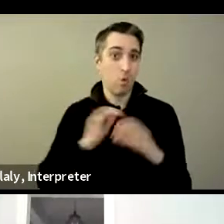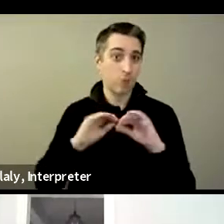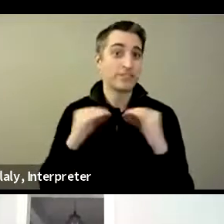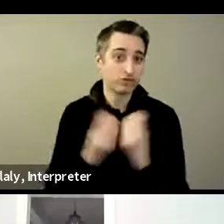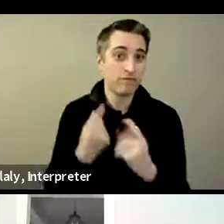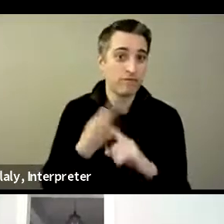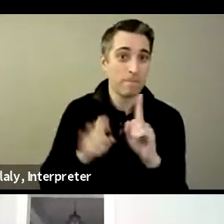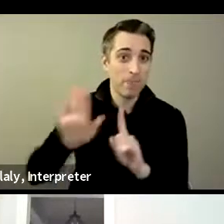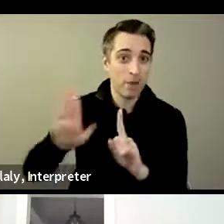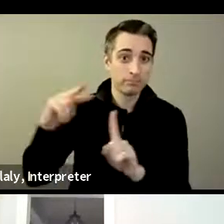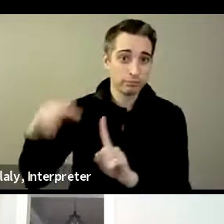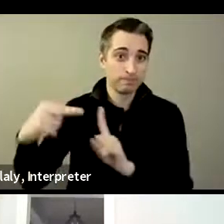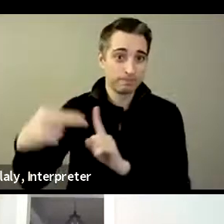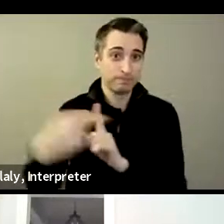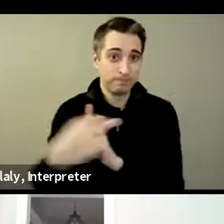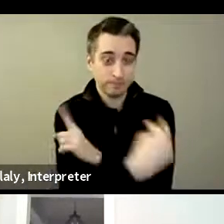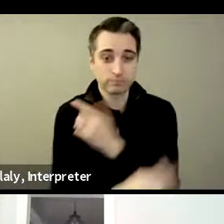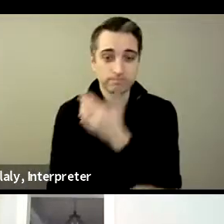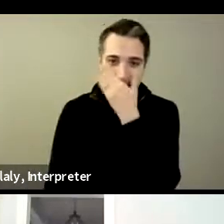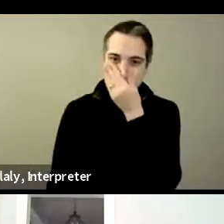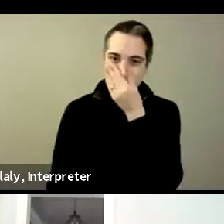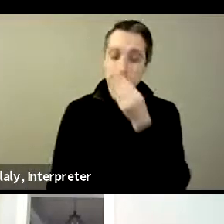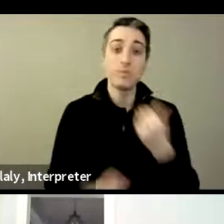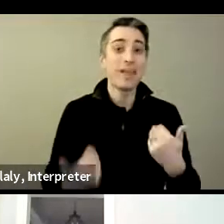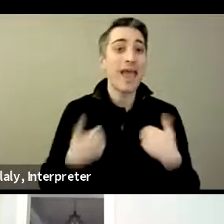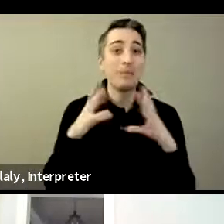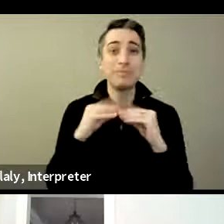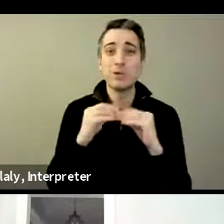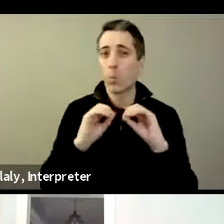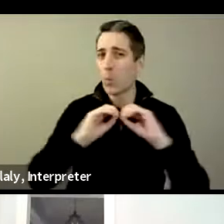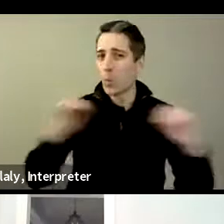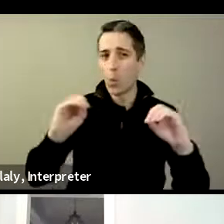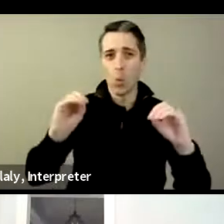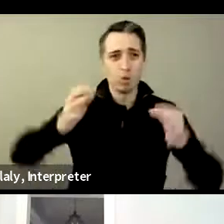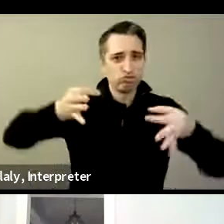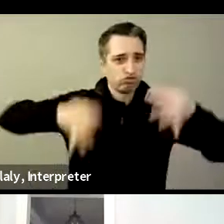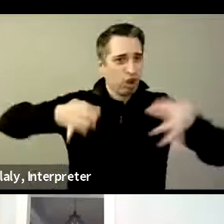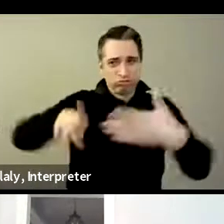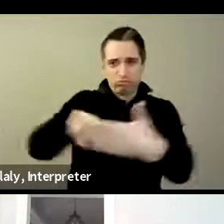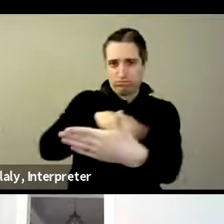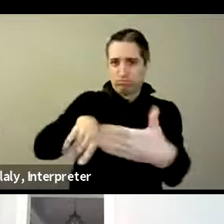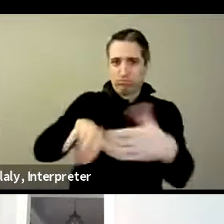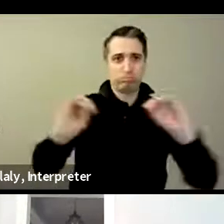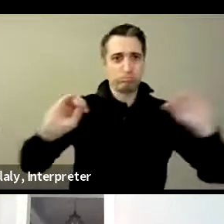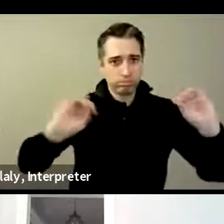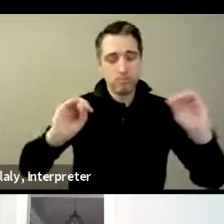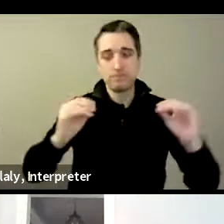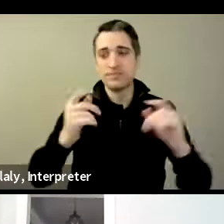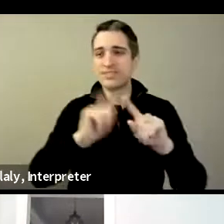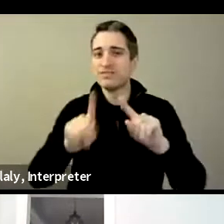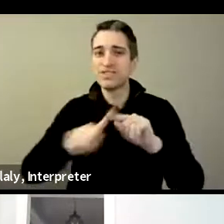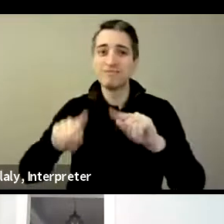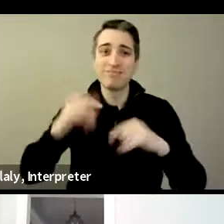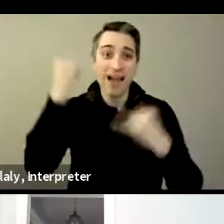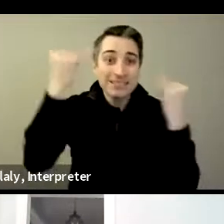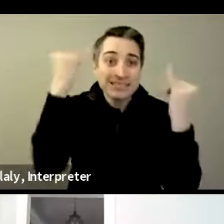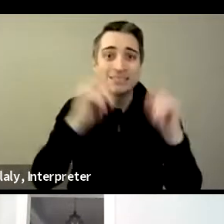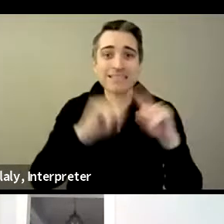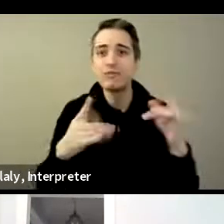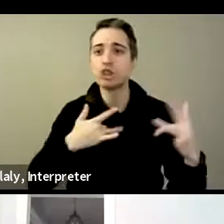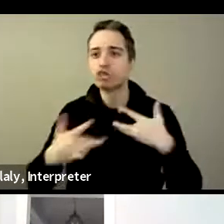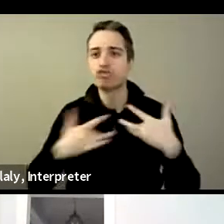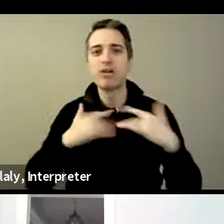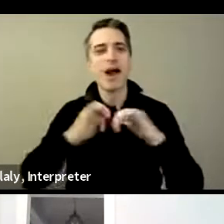We had those meetings in a no judgment environment. They shared a number of ideas and concerns with me in ways that we can improve the culture